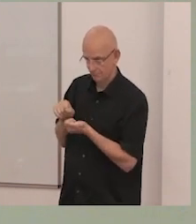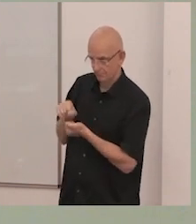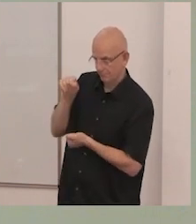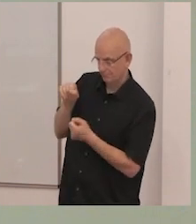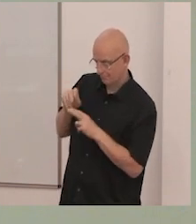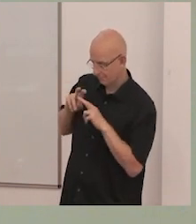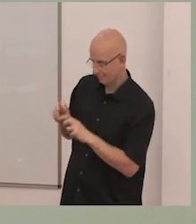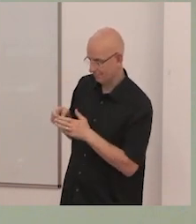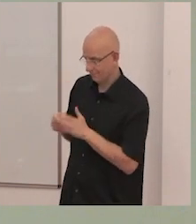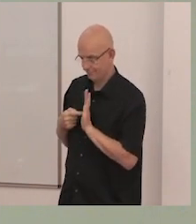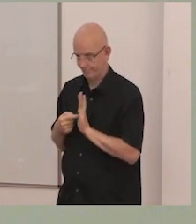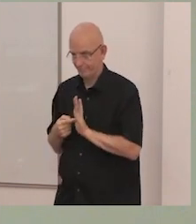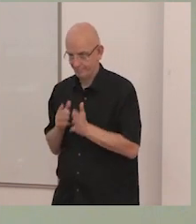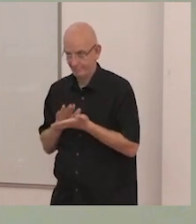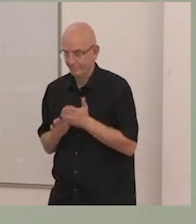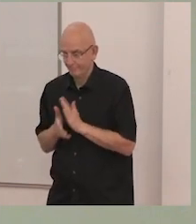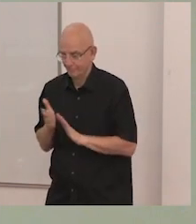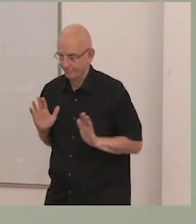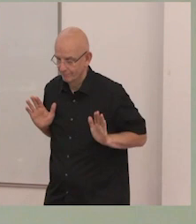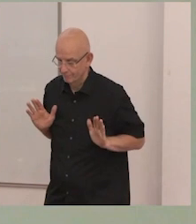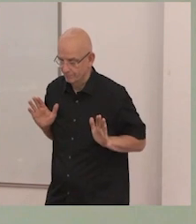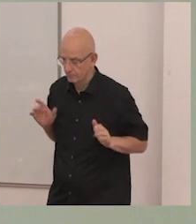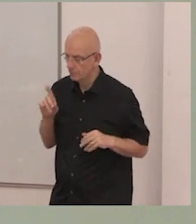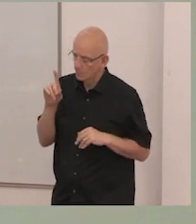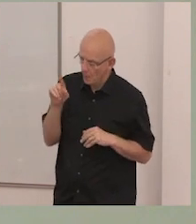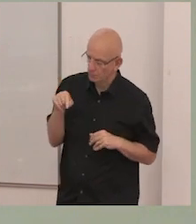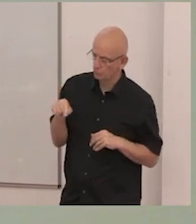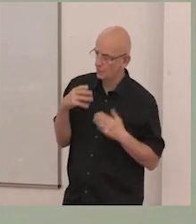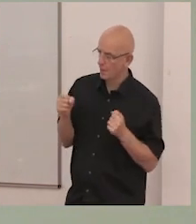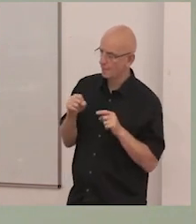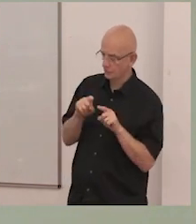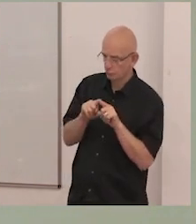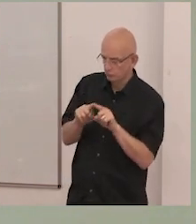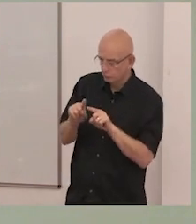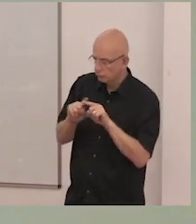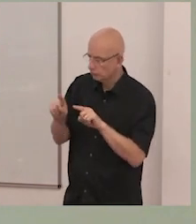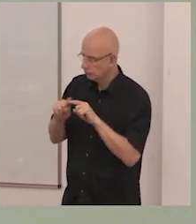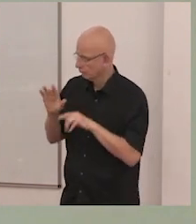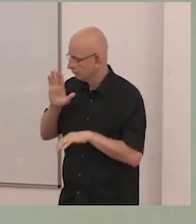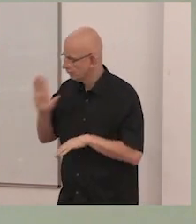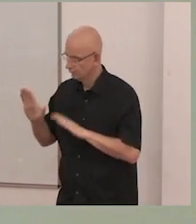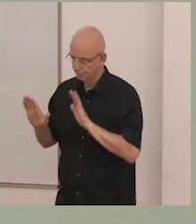other distinguished experts, and I was learning a lot.